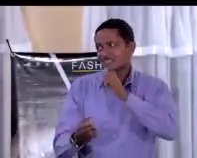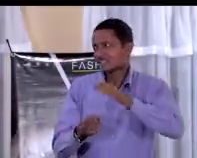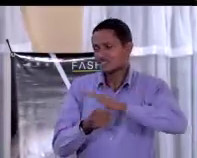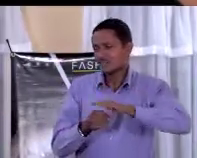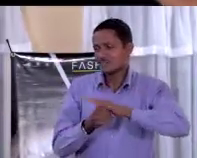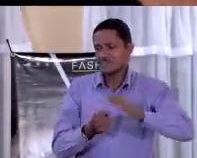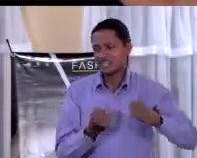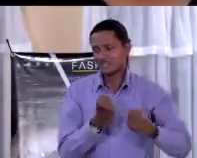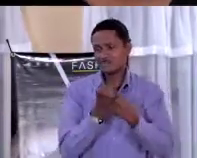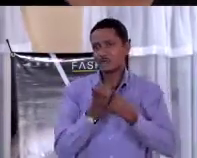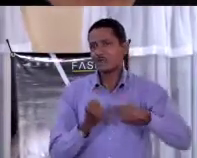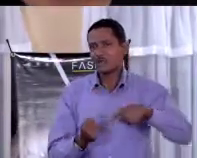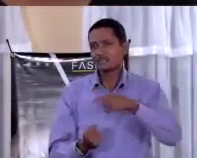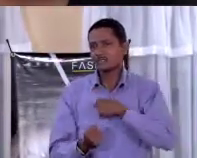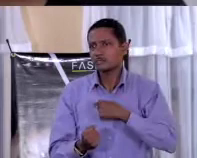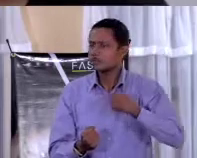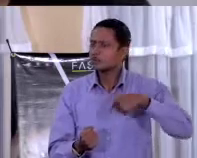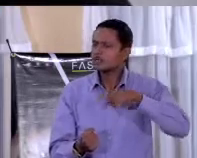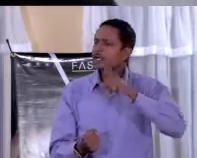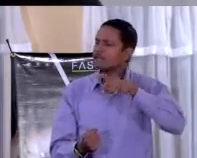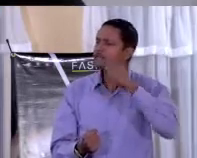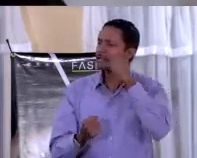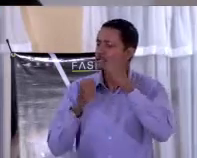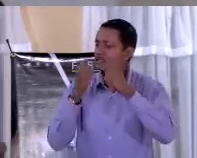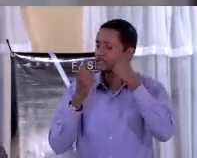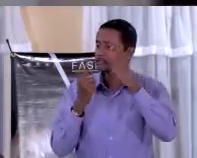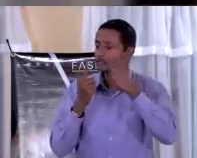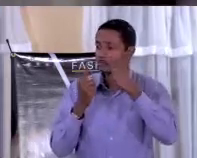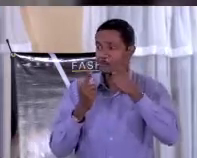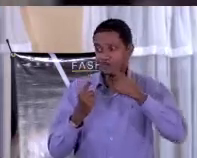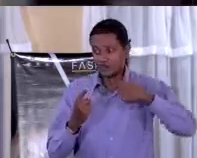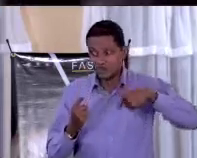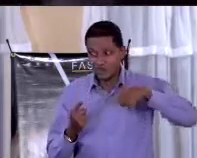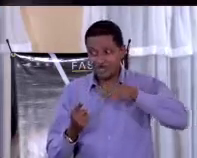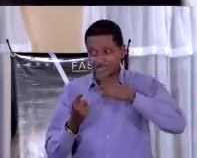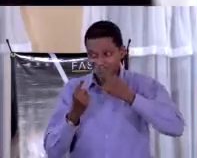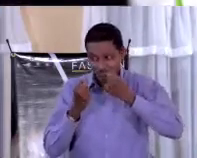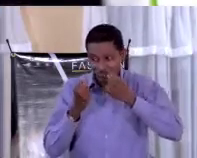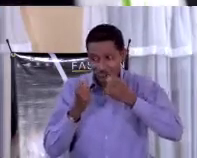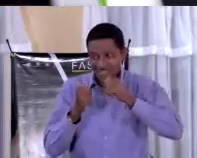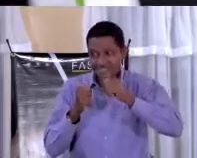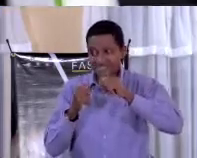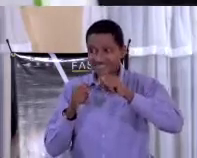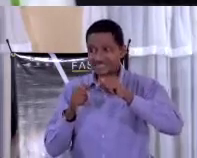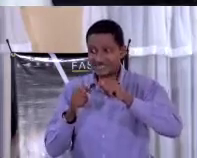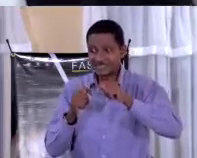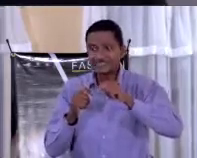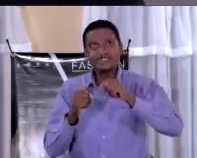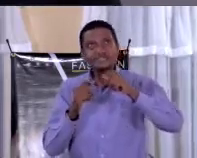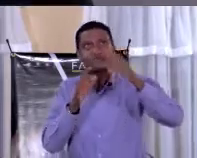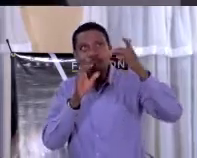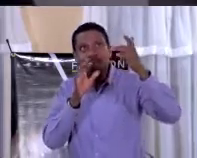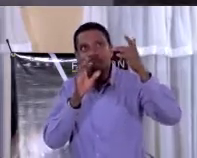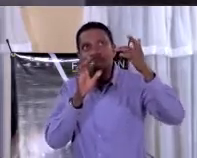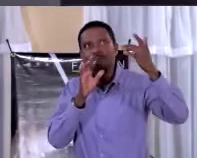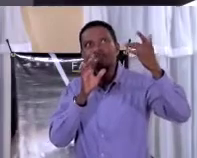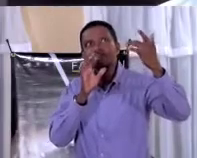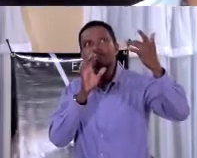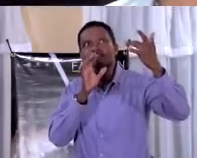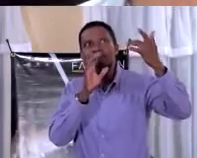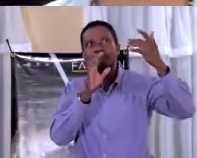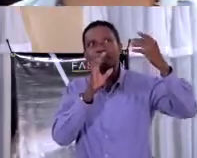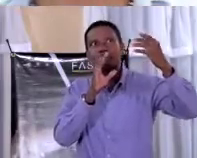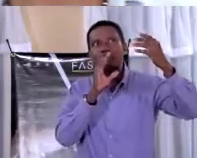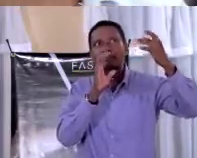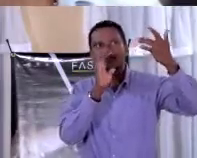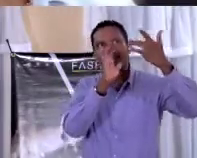very much protected. And they have doorstoppers to keep us out. Right? I remember